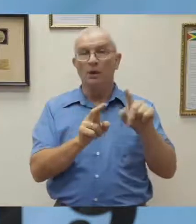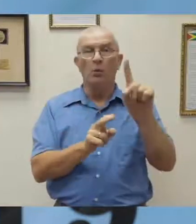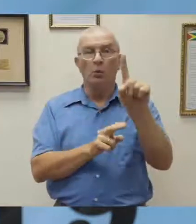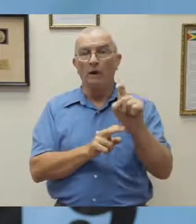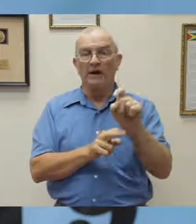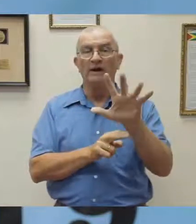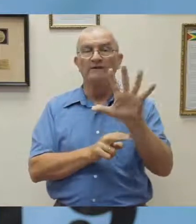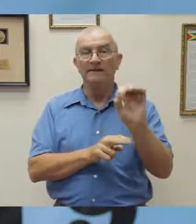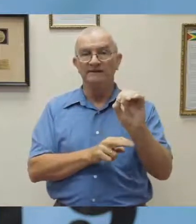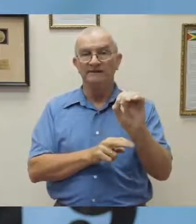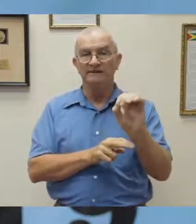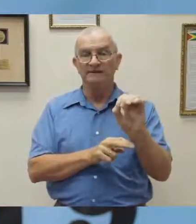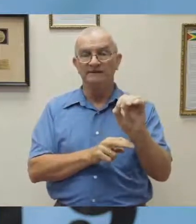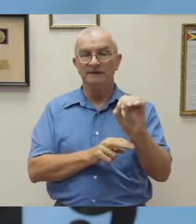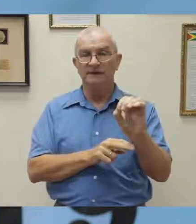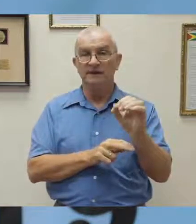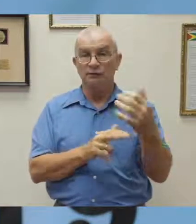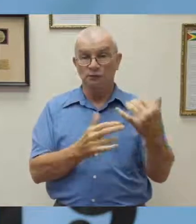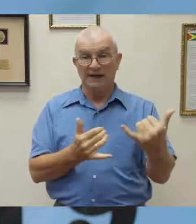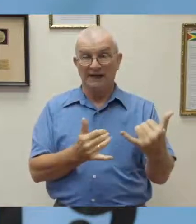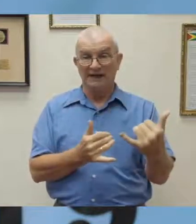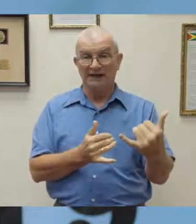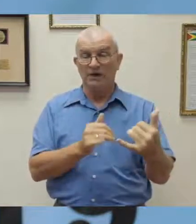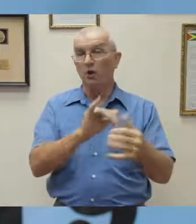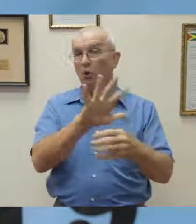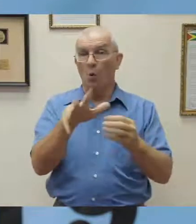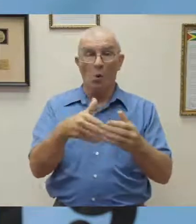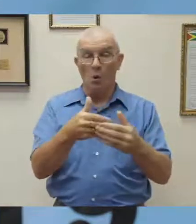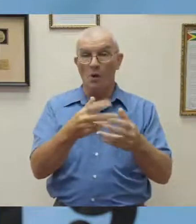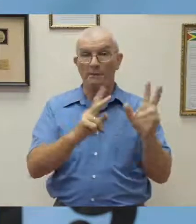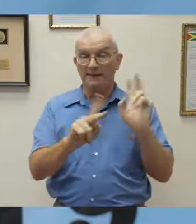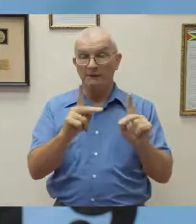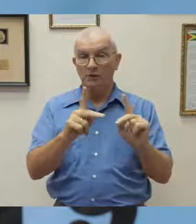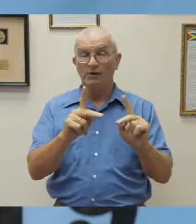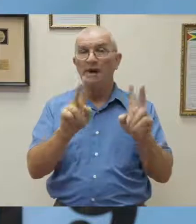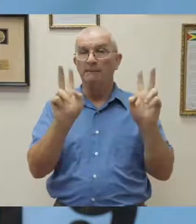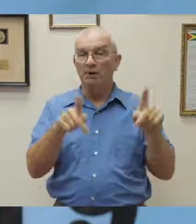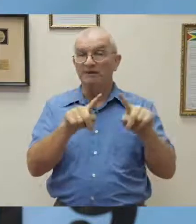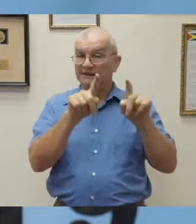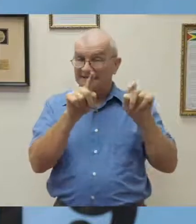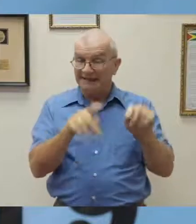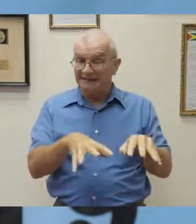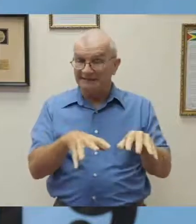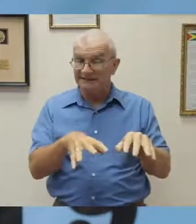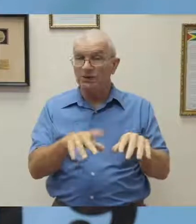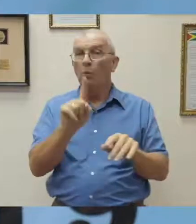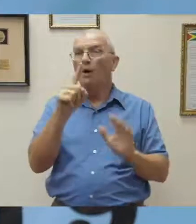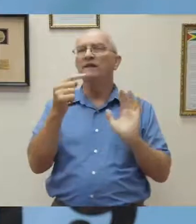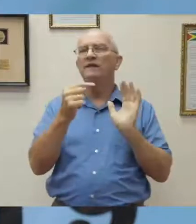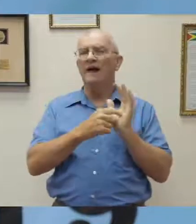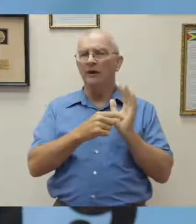150. To date, the total number of persons tested is